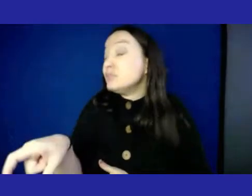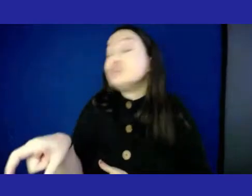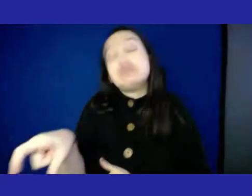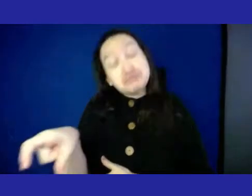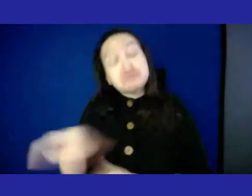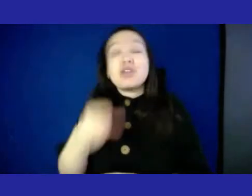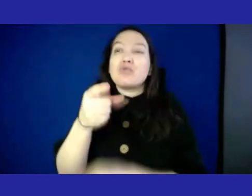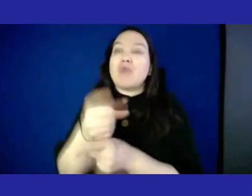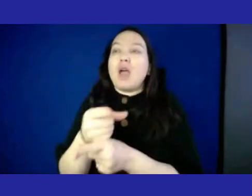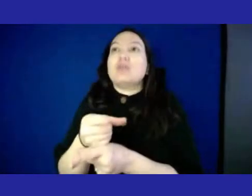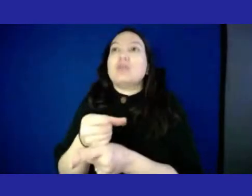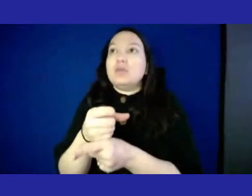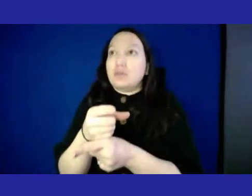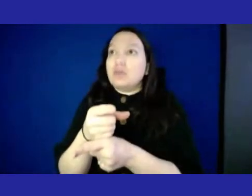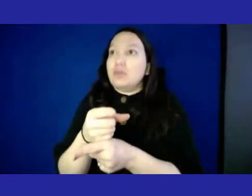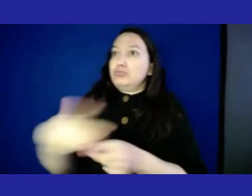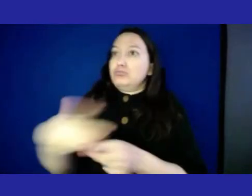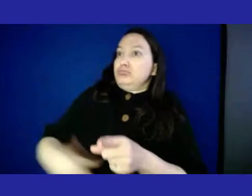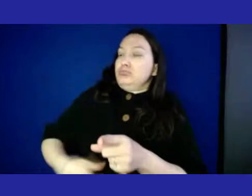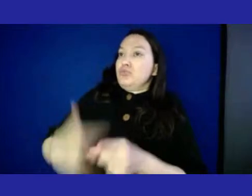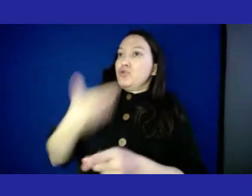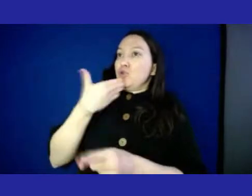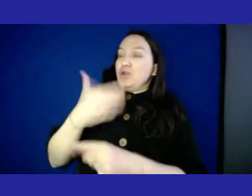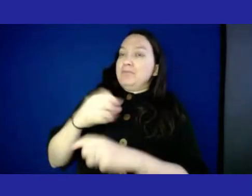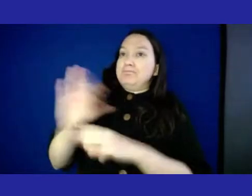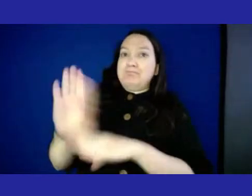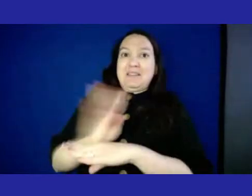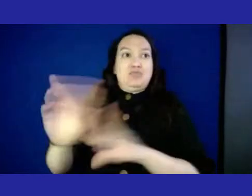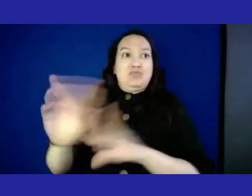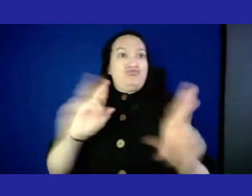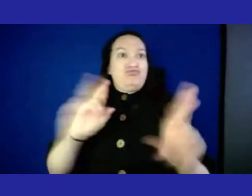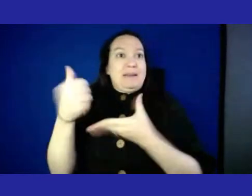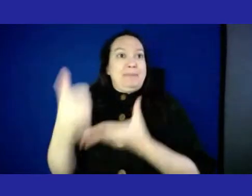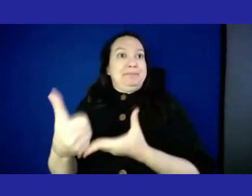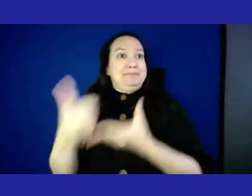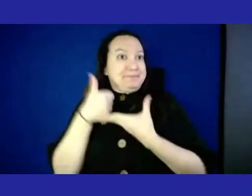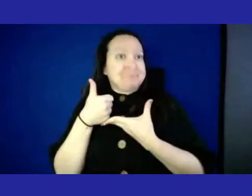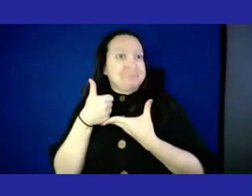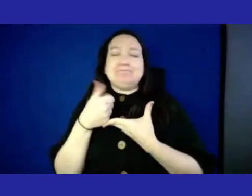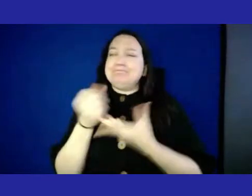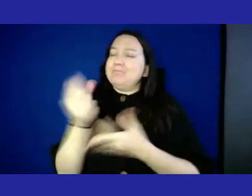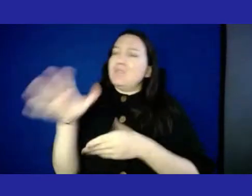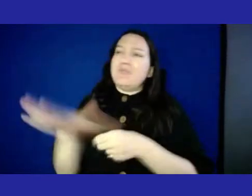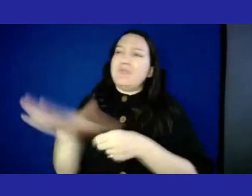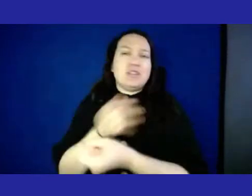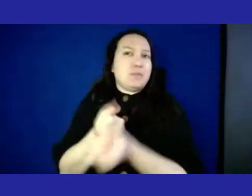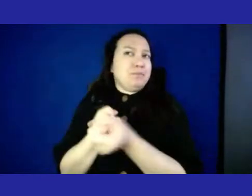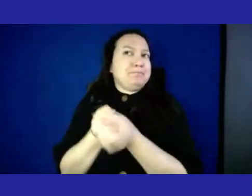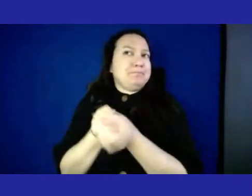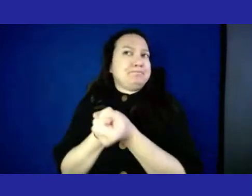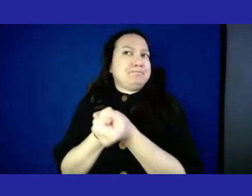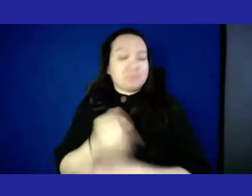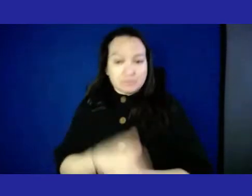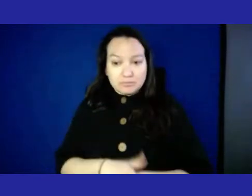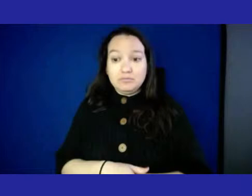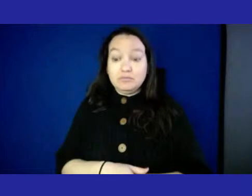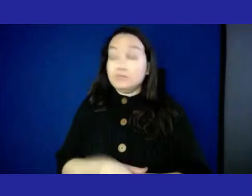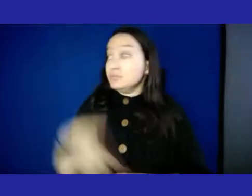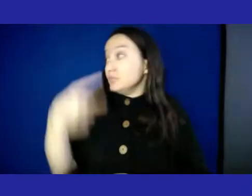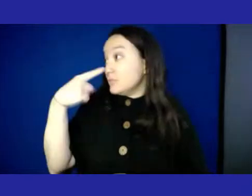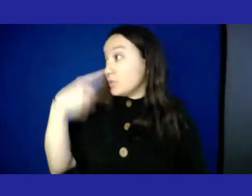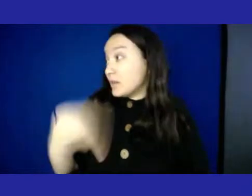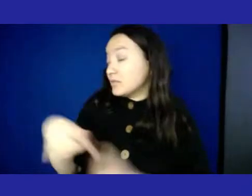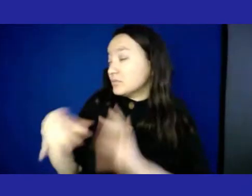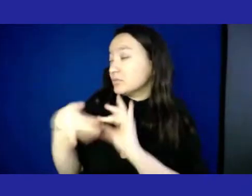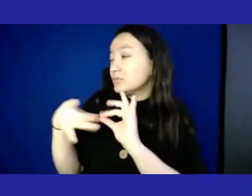that we should have good firms that are ready to help us. I fully support it. Yeah, you might have